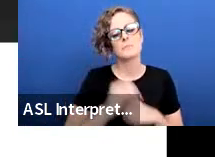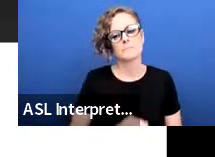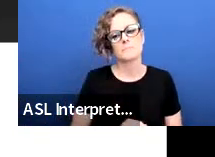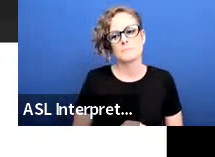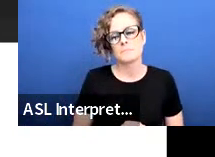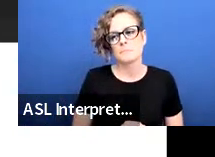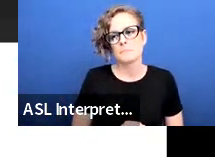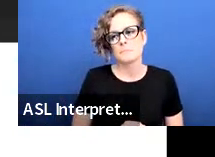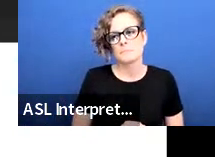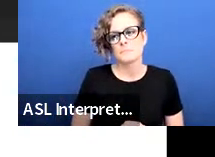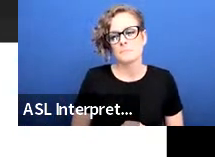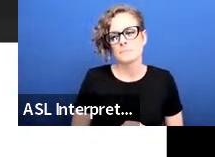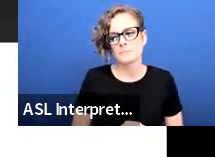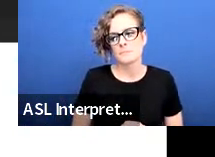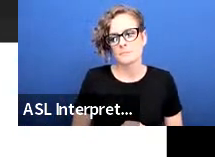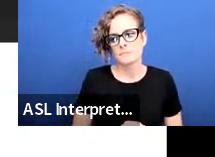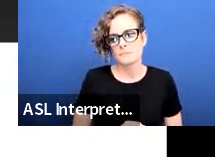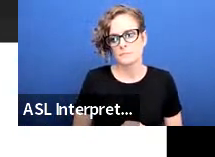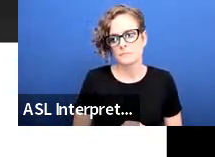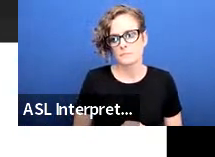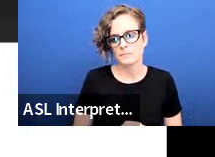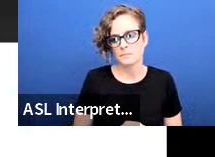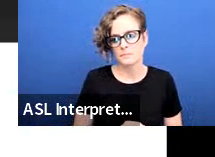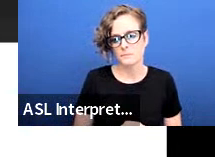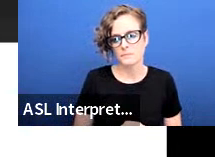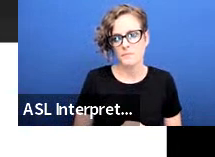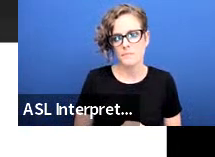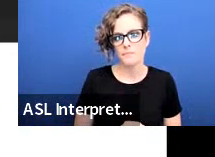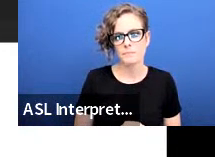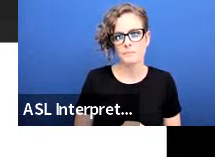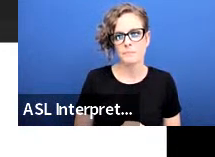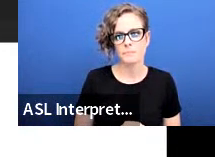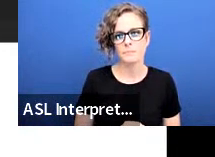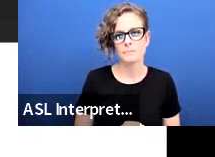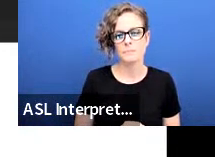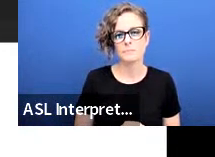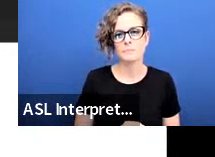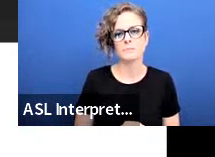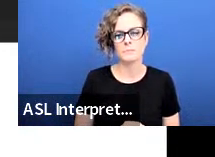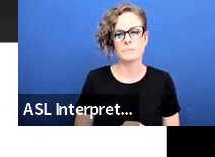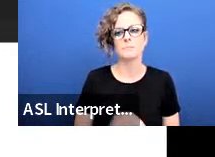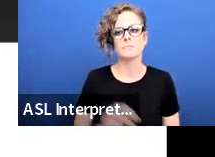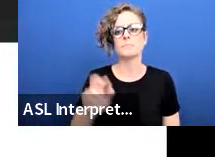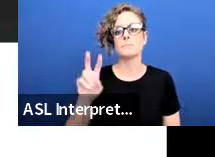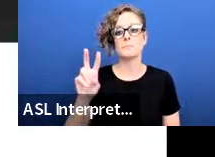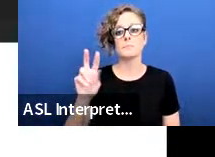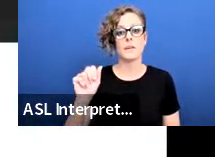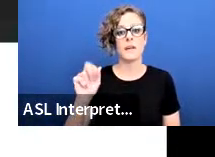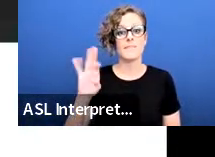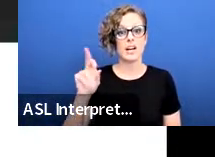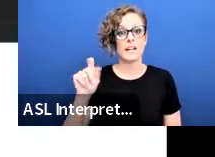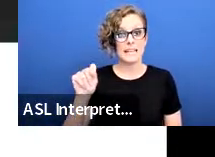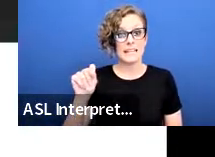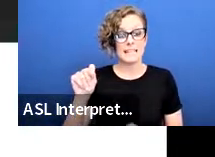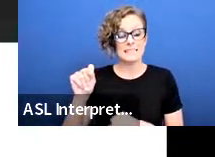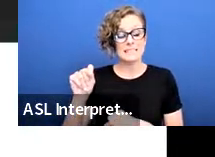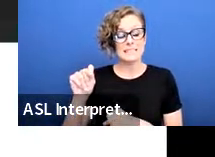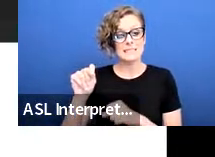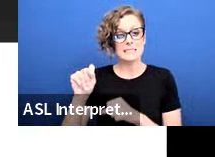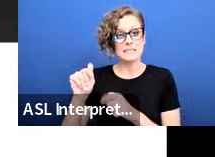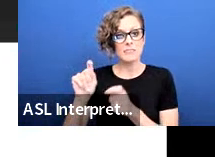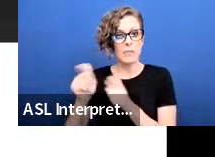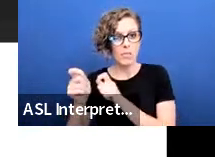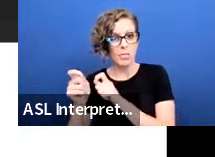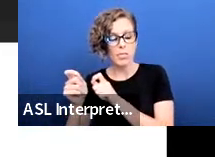I think in addition to the variants, it's important to note this really is driven by people increasingly returning to sort